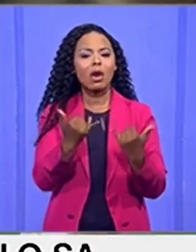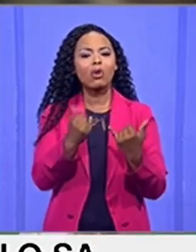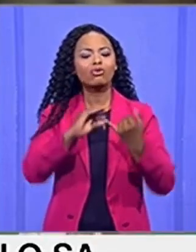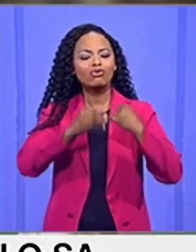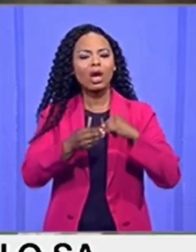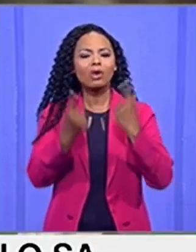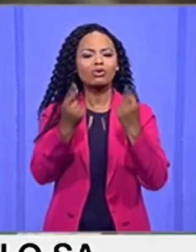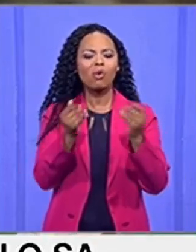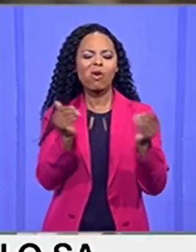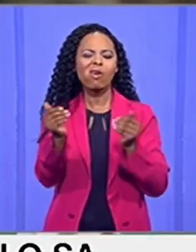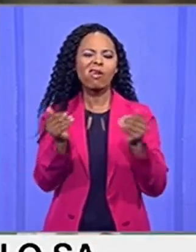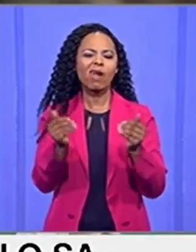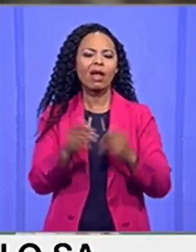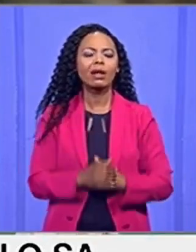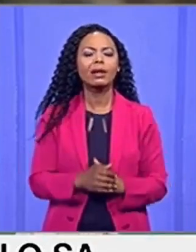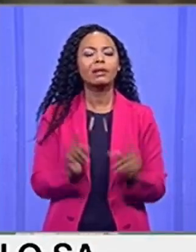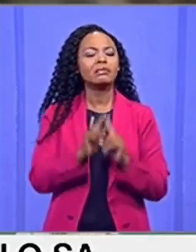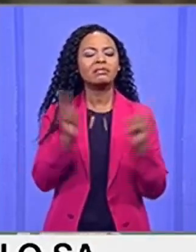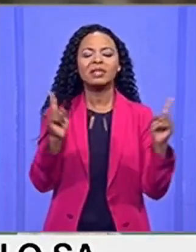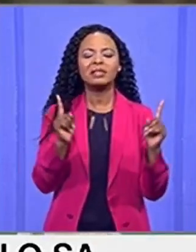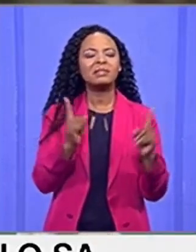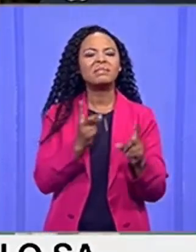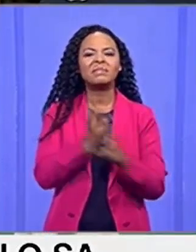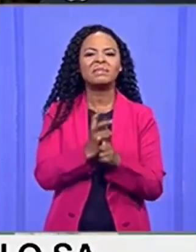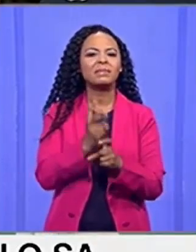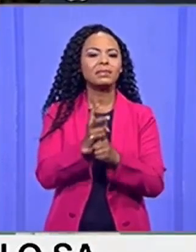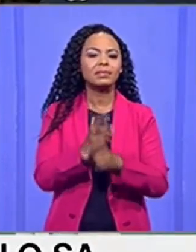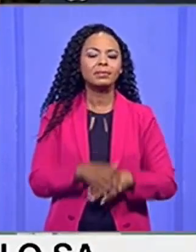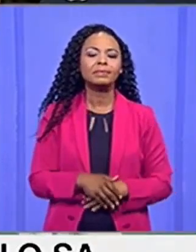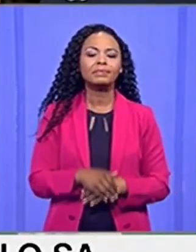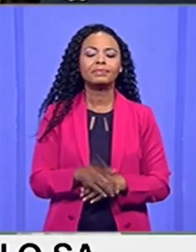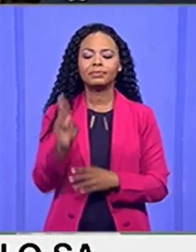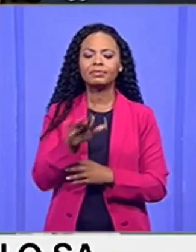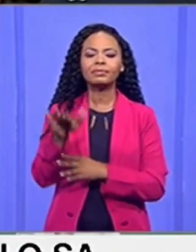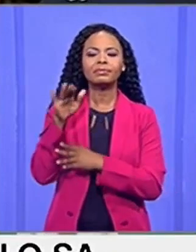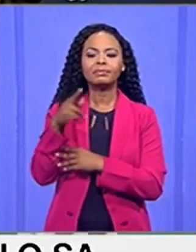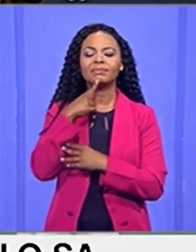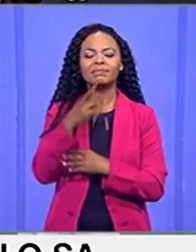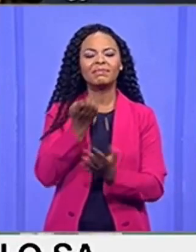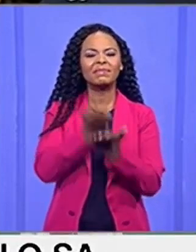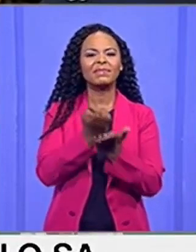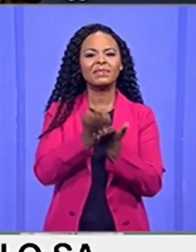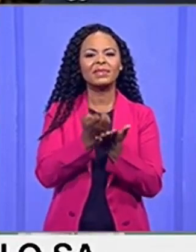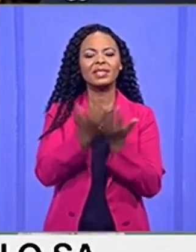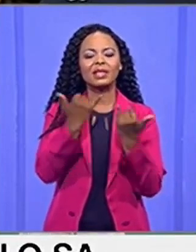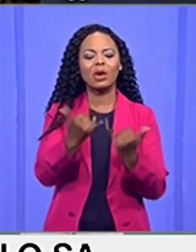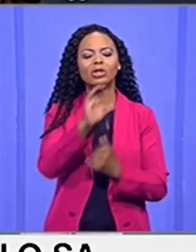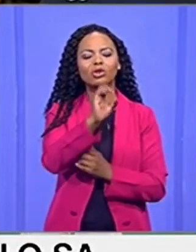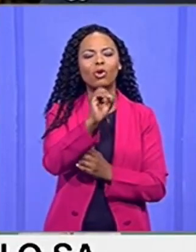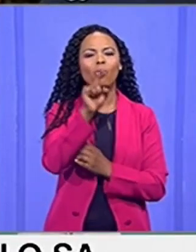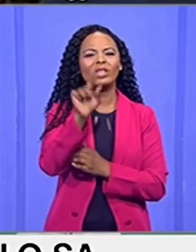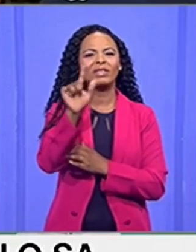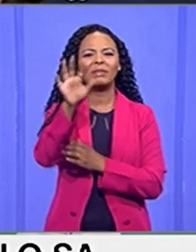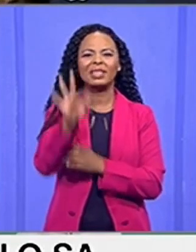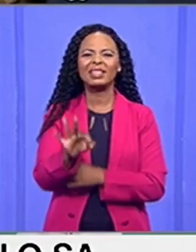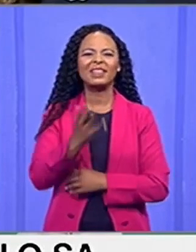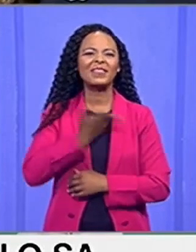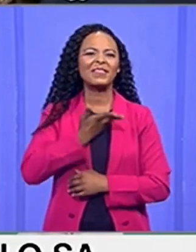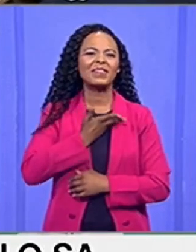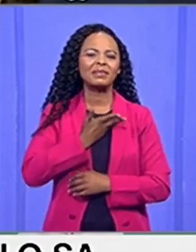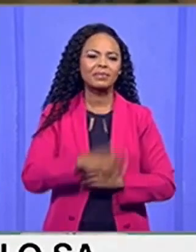banks. Banka ya Reserve e bakantse ponelopele ya yona ka ga kgolo ya ikonomi ya monongwaga go 0.7%. Seo